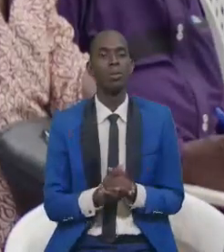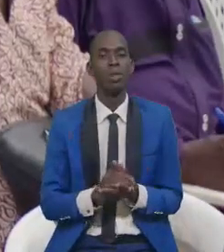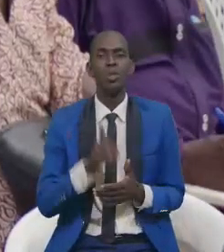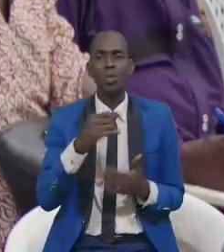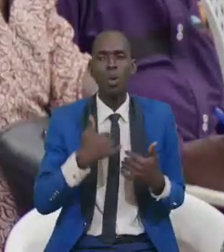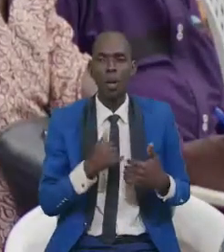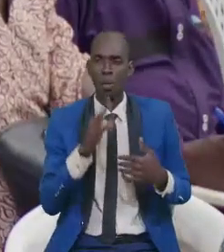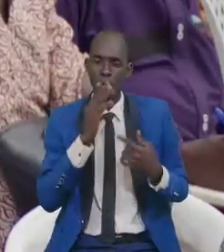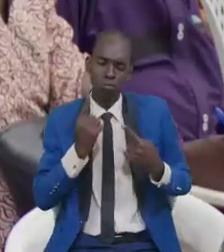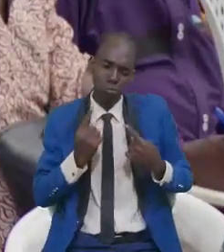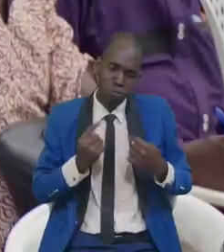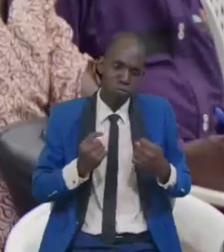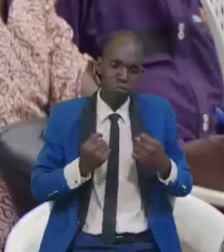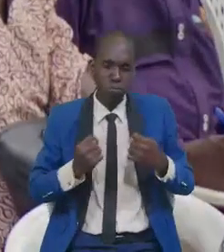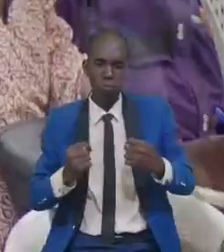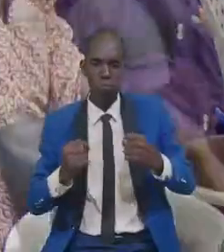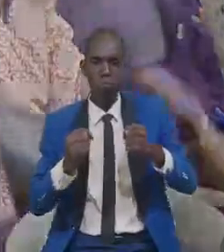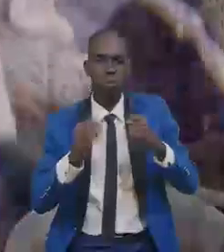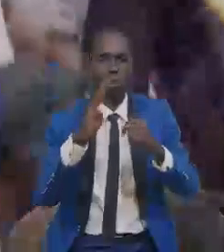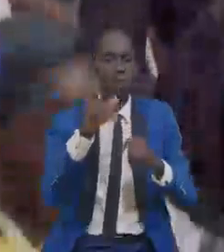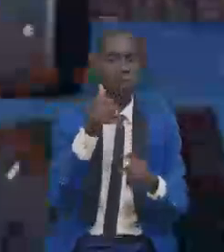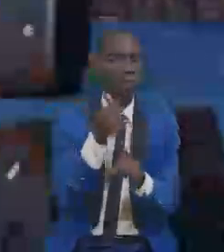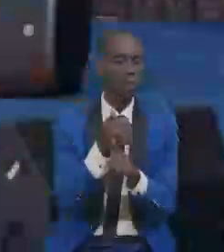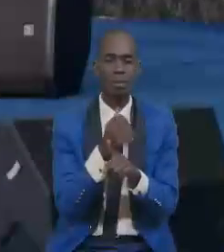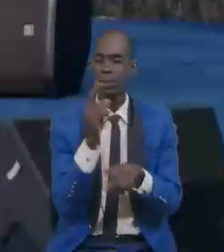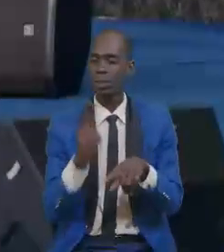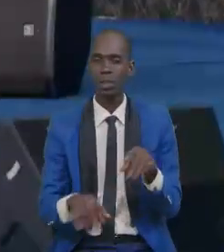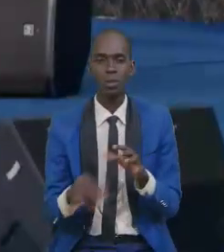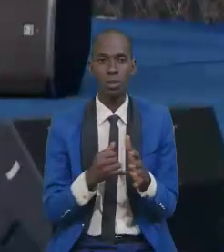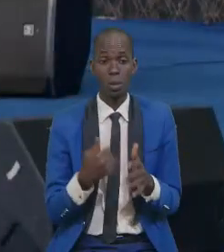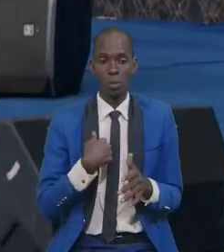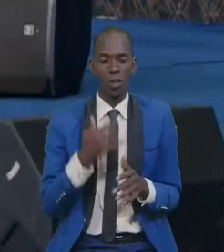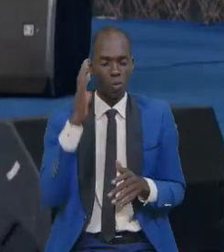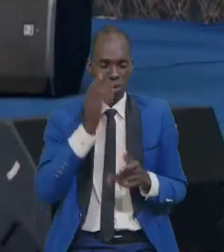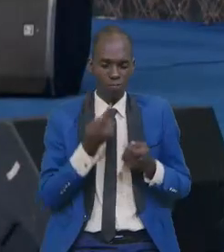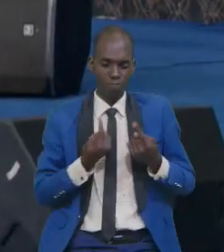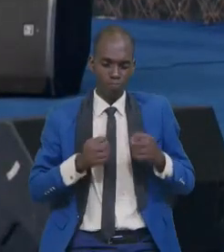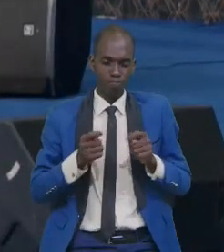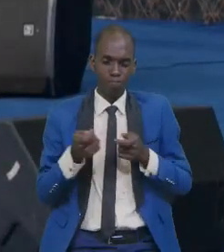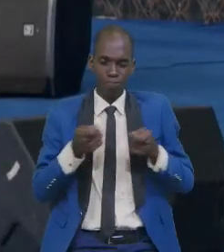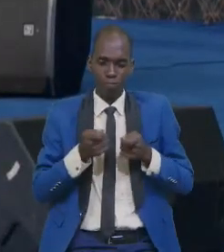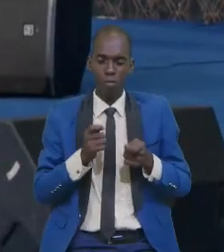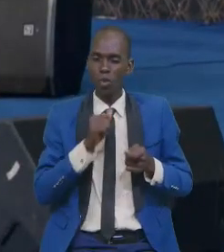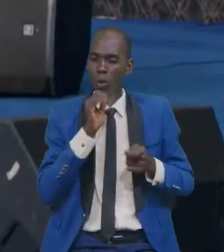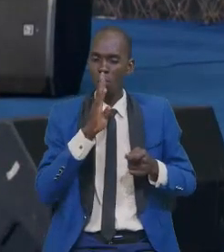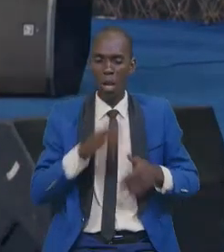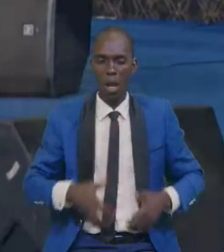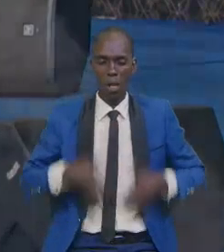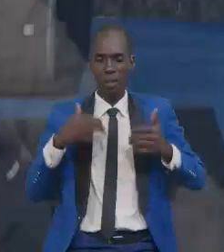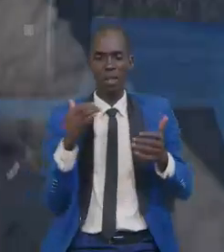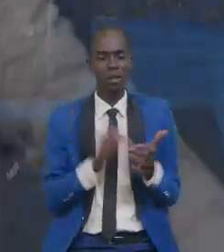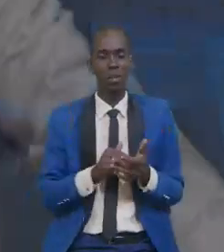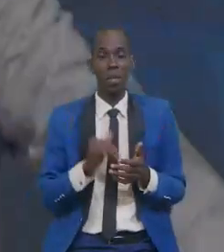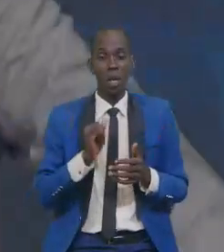by yourself. I will not get angry anymore. I will not